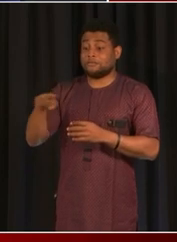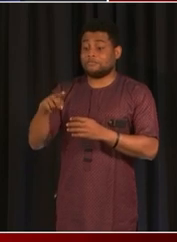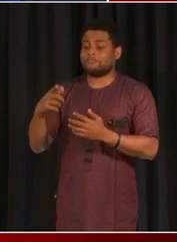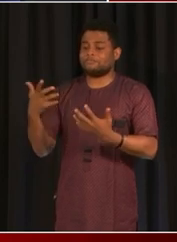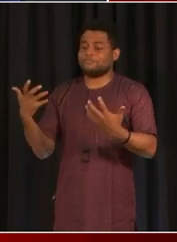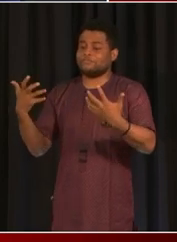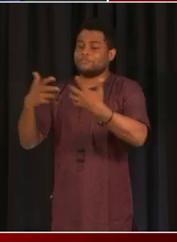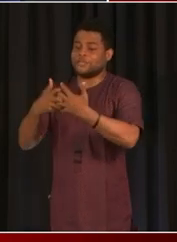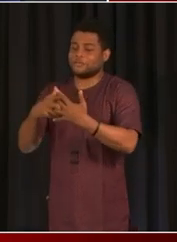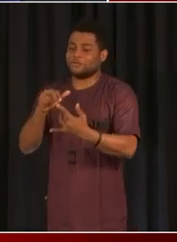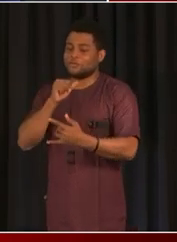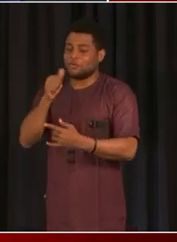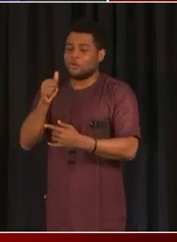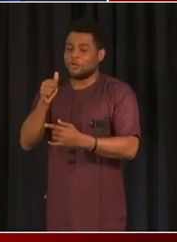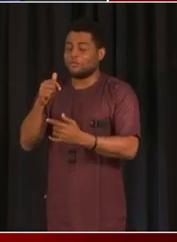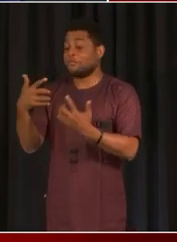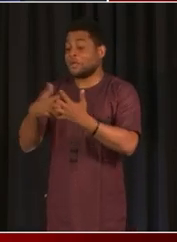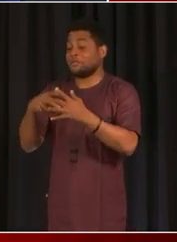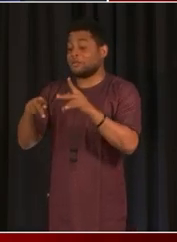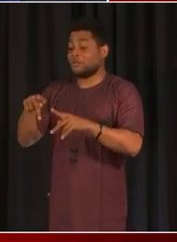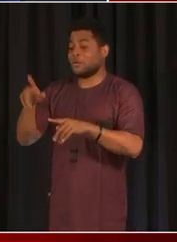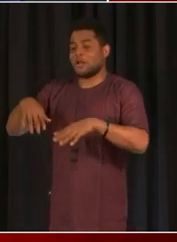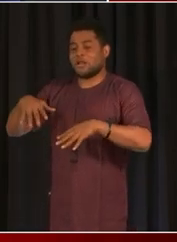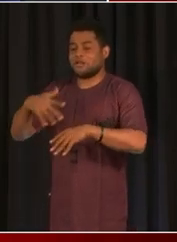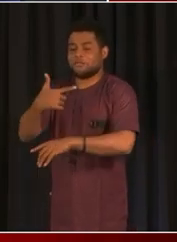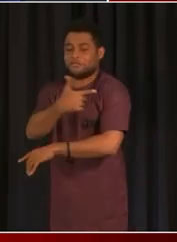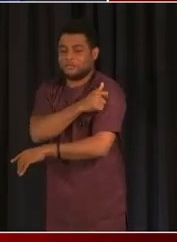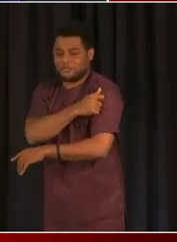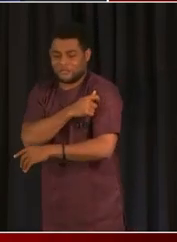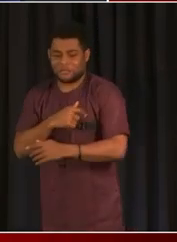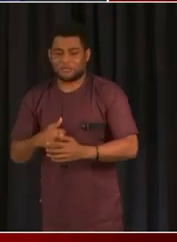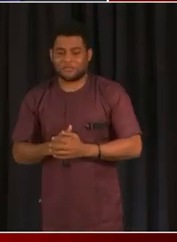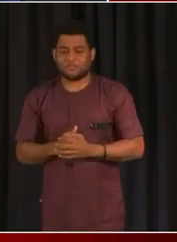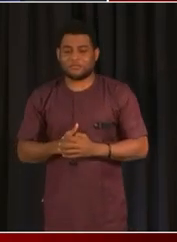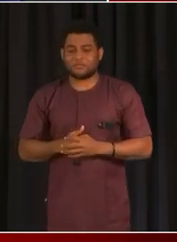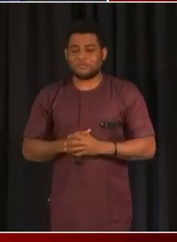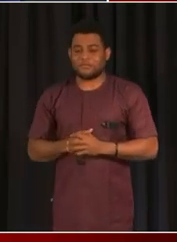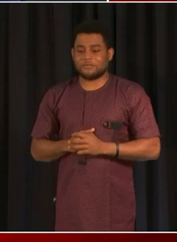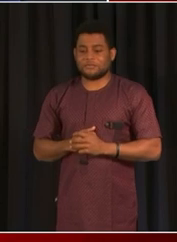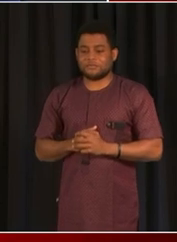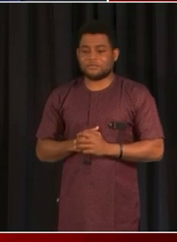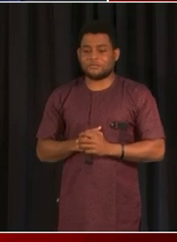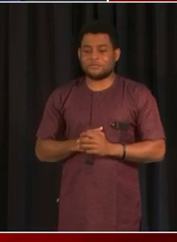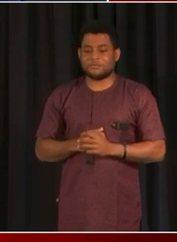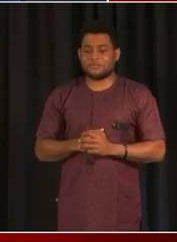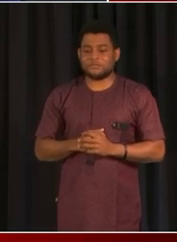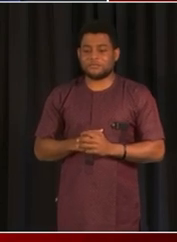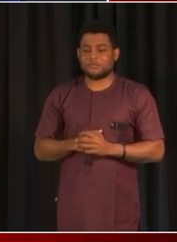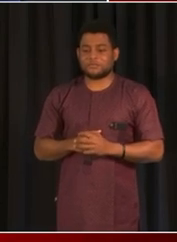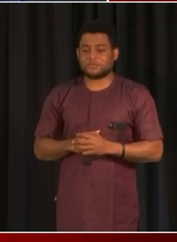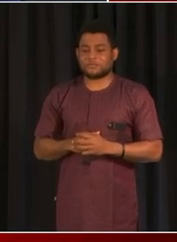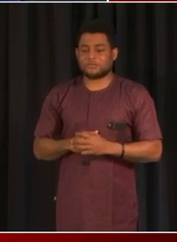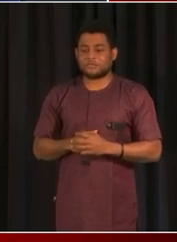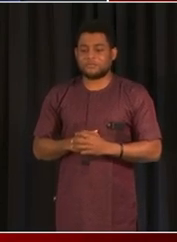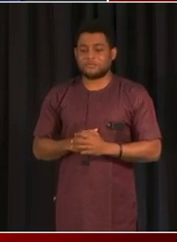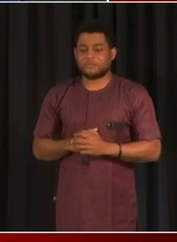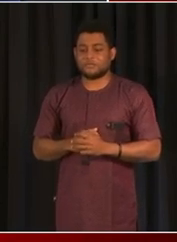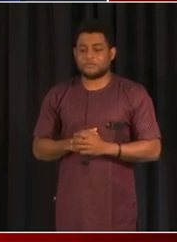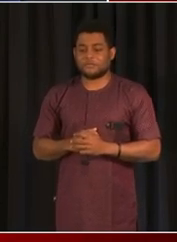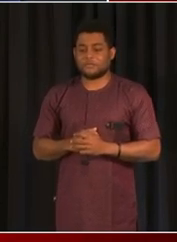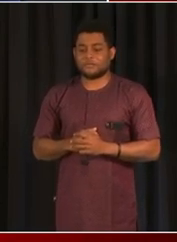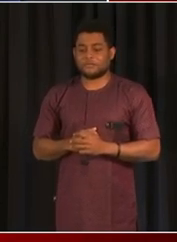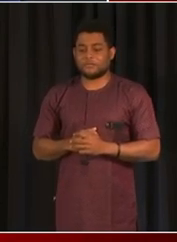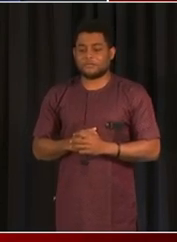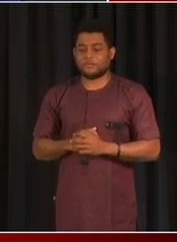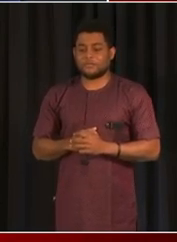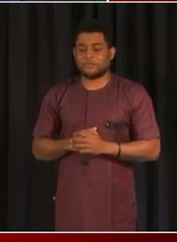low. So you can continue to see that data, the cumulative data for where we have cases in the district, and you can also see where